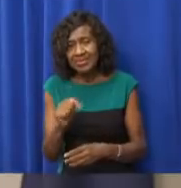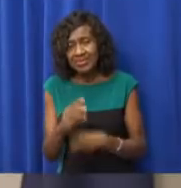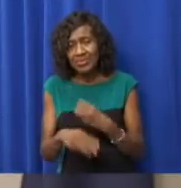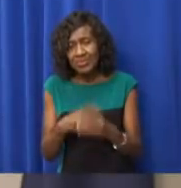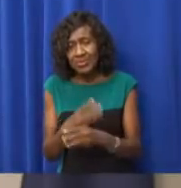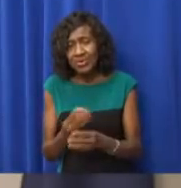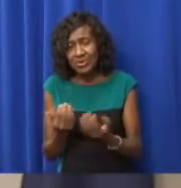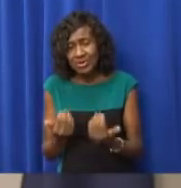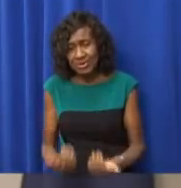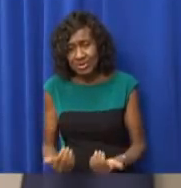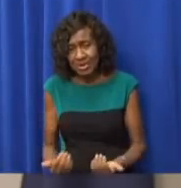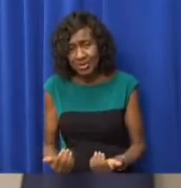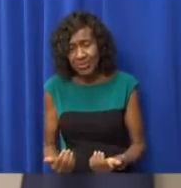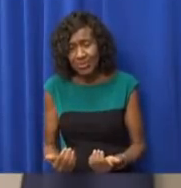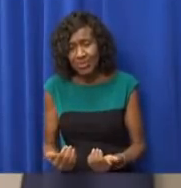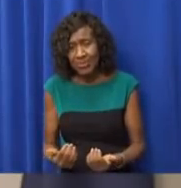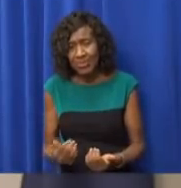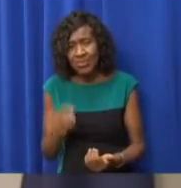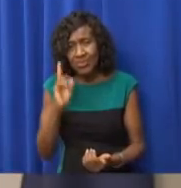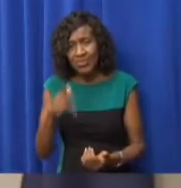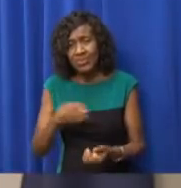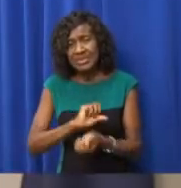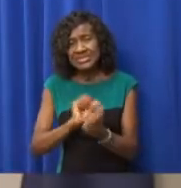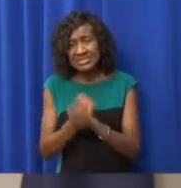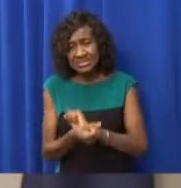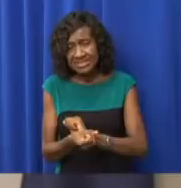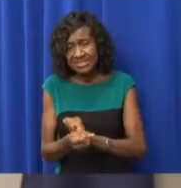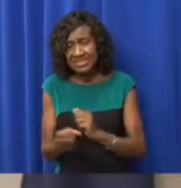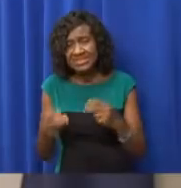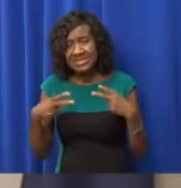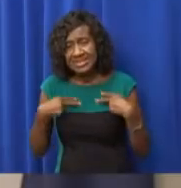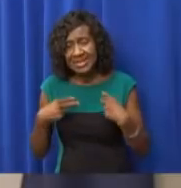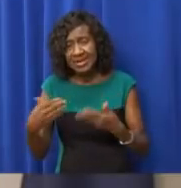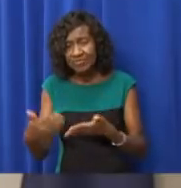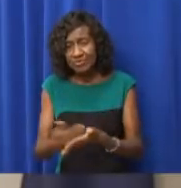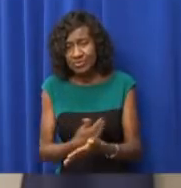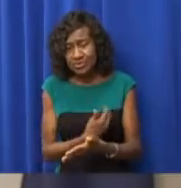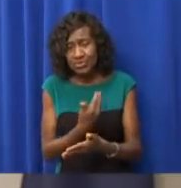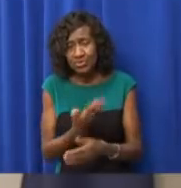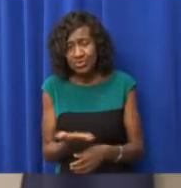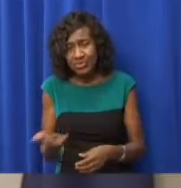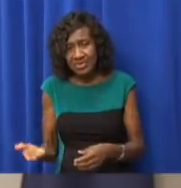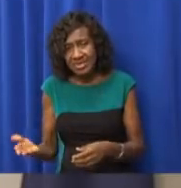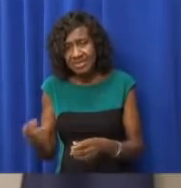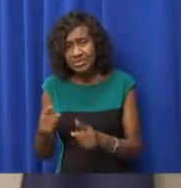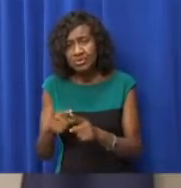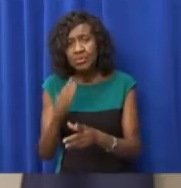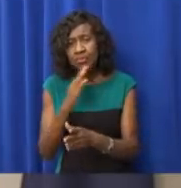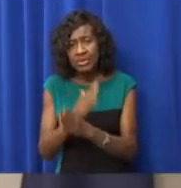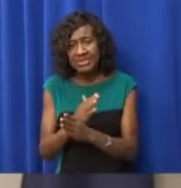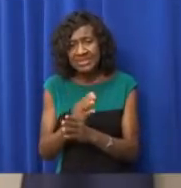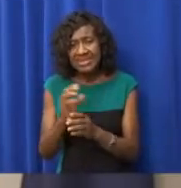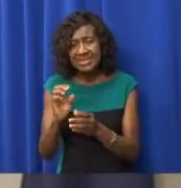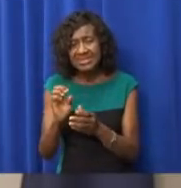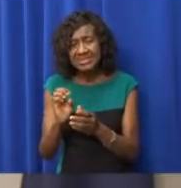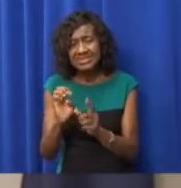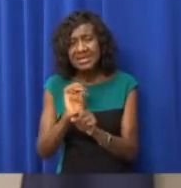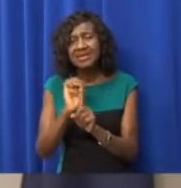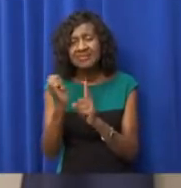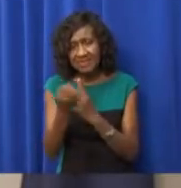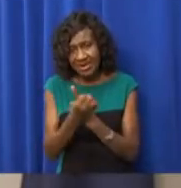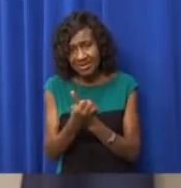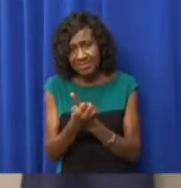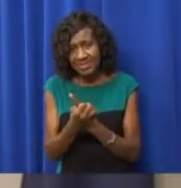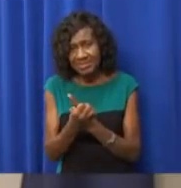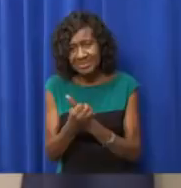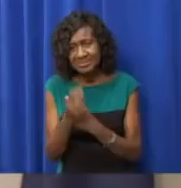current or create new practices to protect the environment. We should also ask ourselves, what part did I play in making